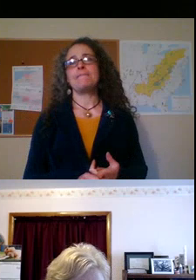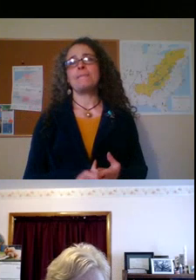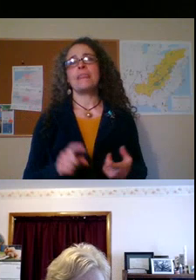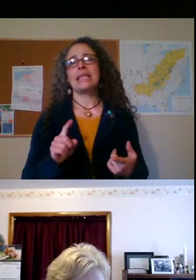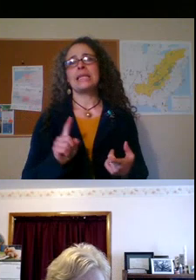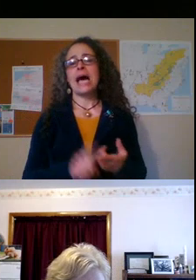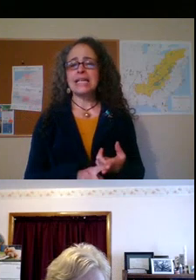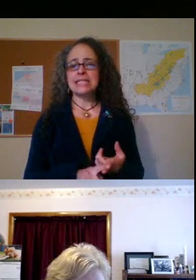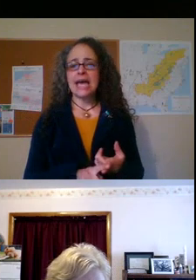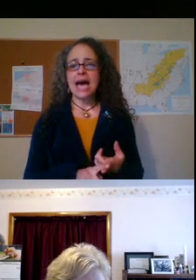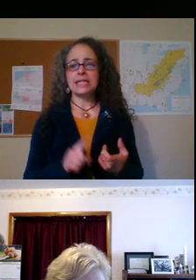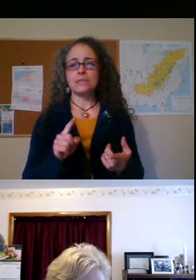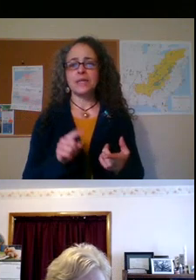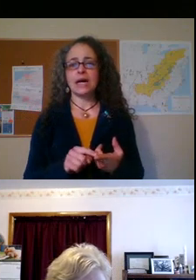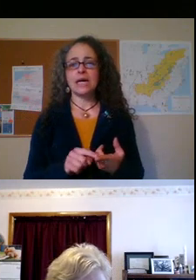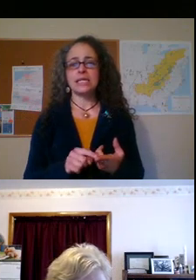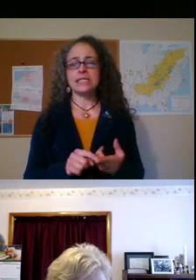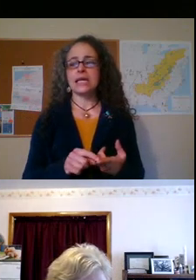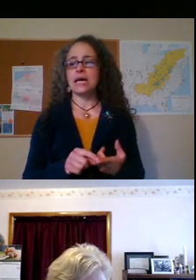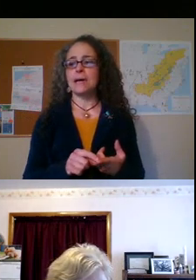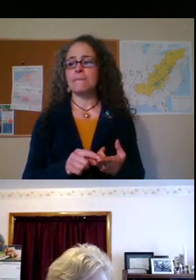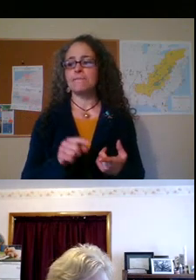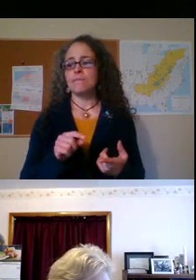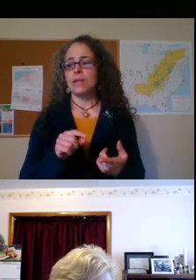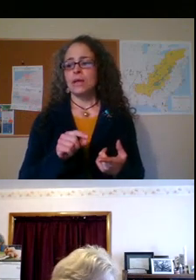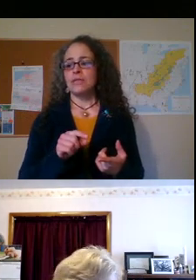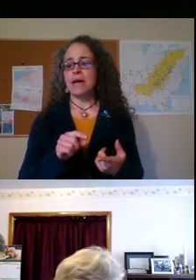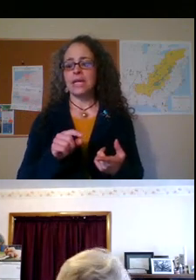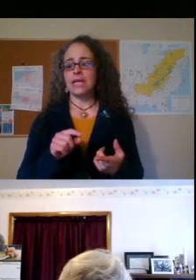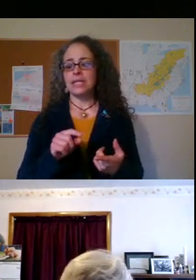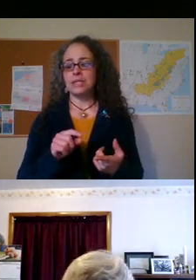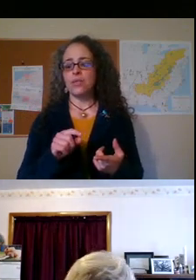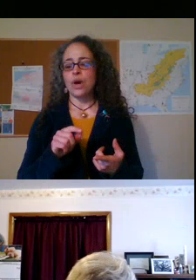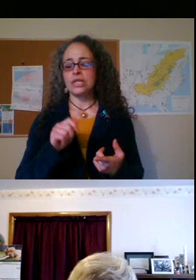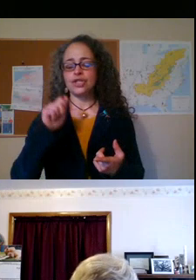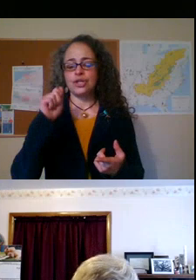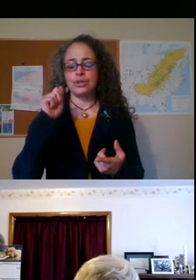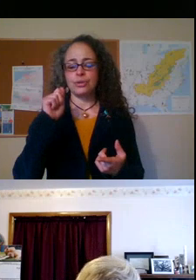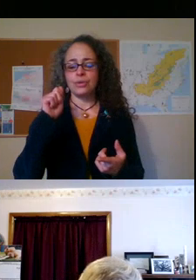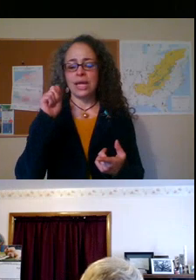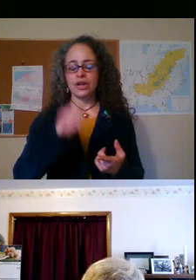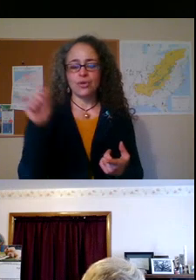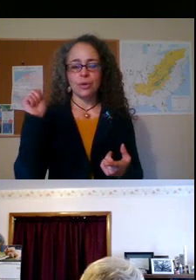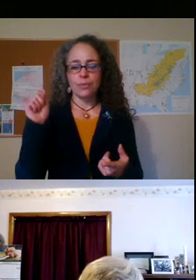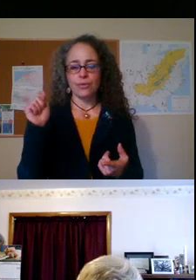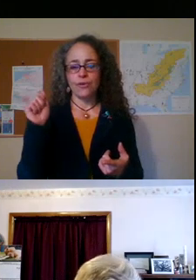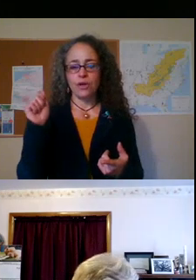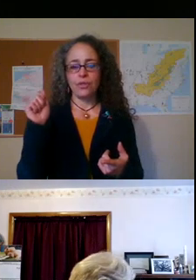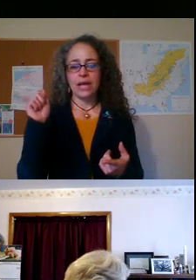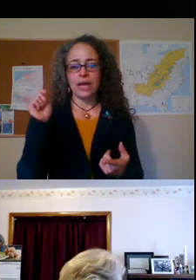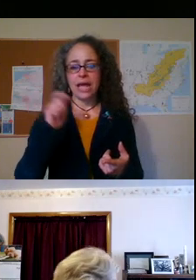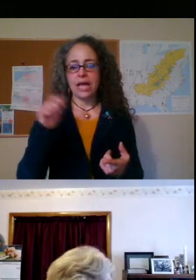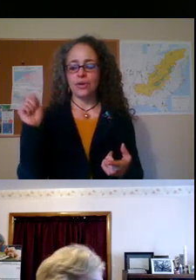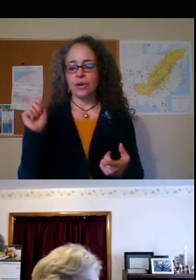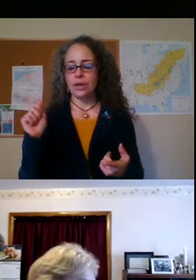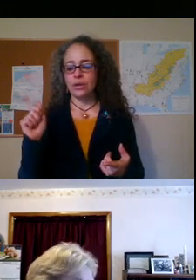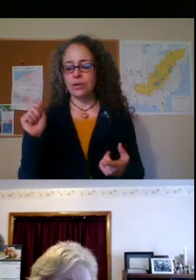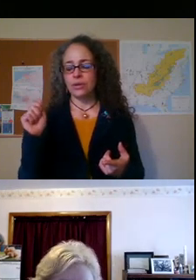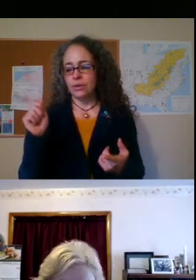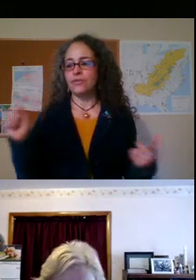ARC likes that because that means once you get your approval that,